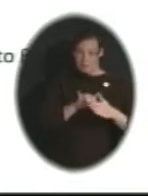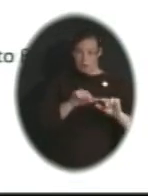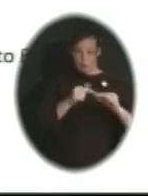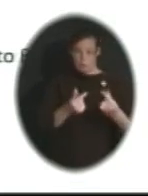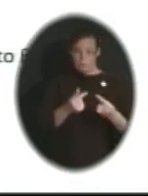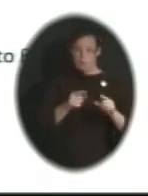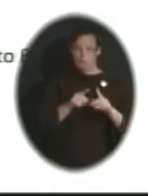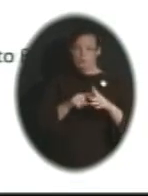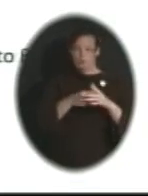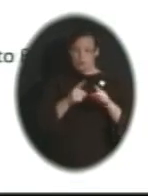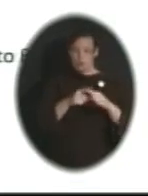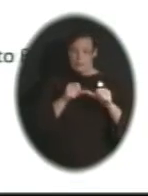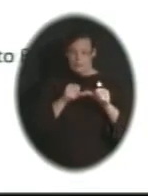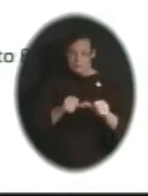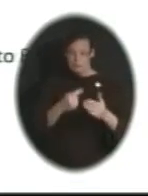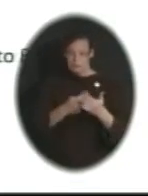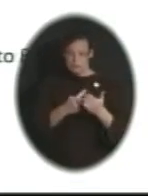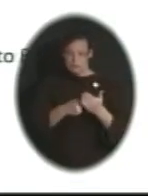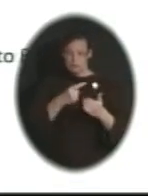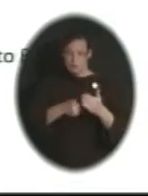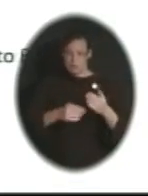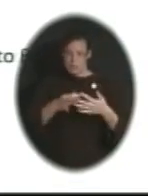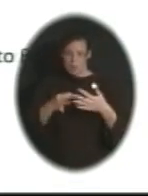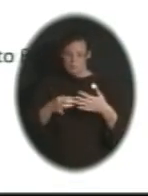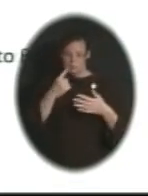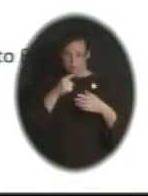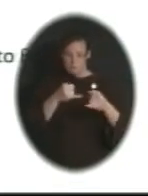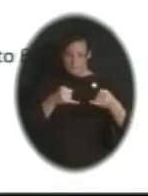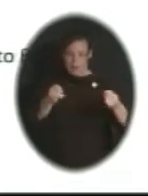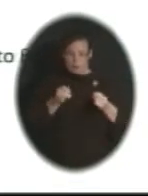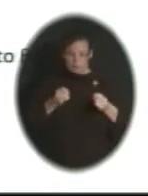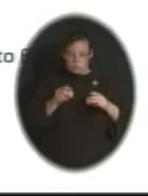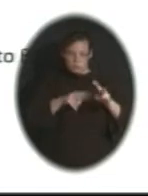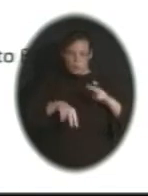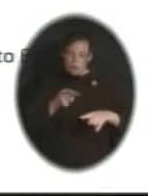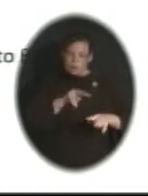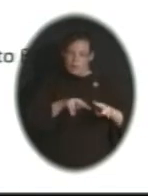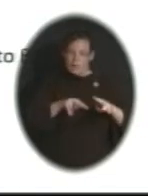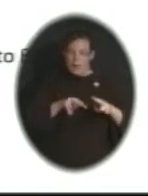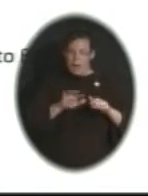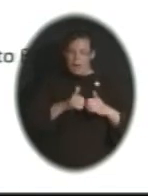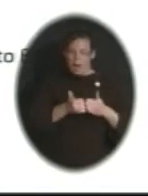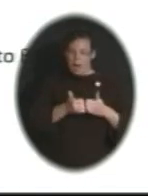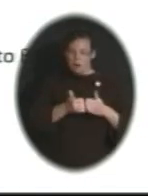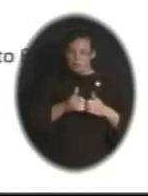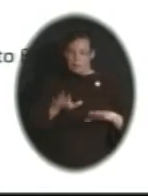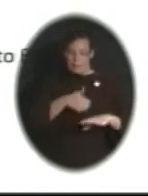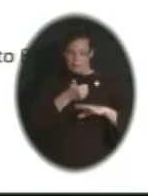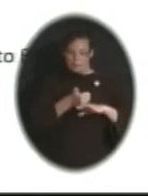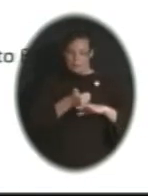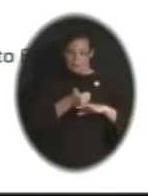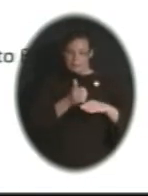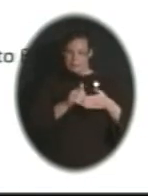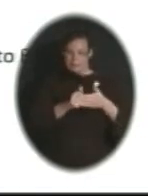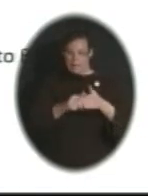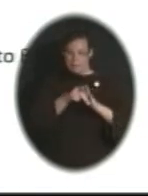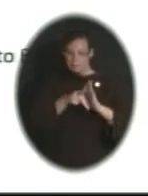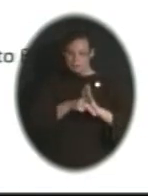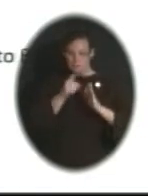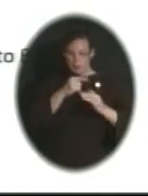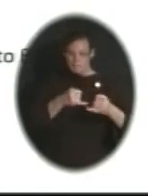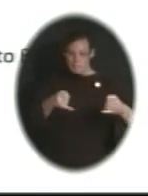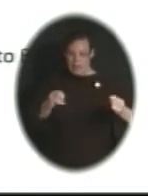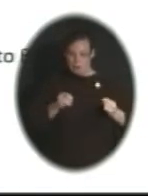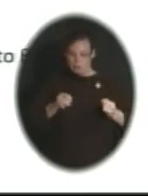we'll start to continue the discussion of what are the options for boundaries, what are we looking at, how do we implement these guiding principles for